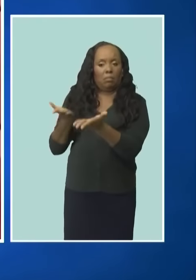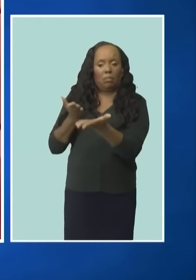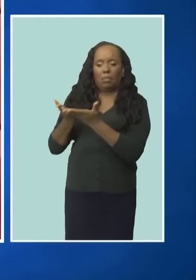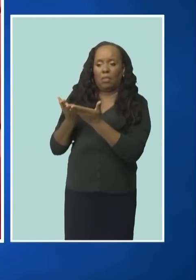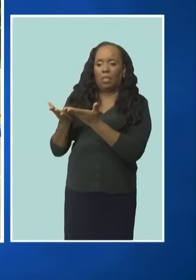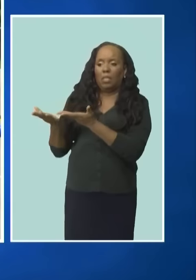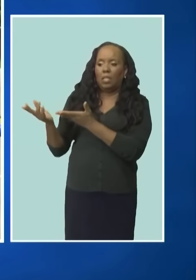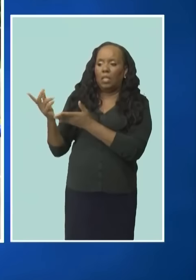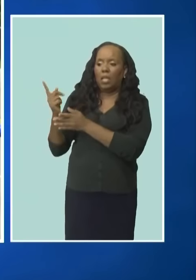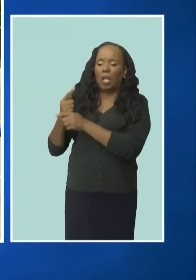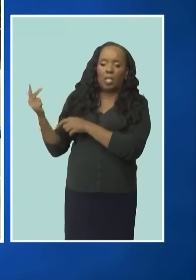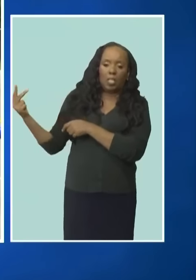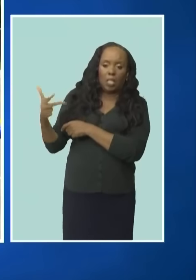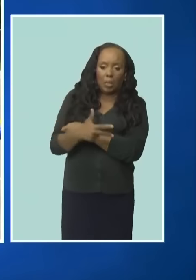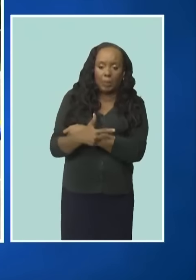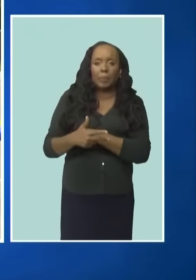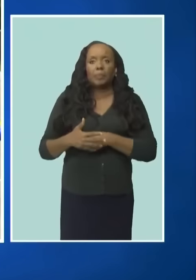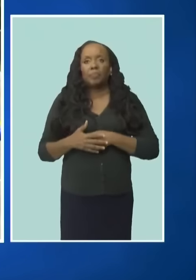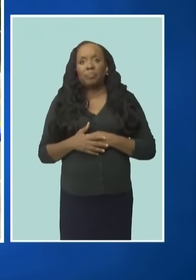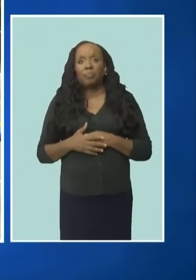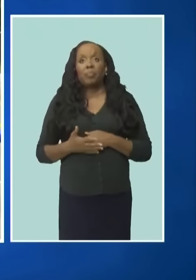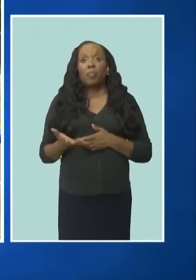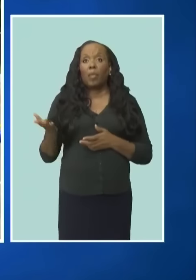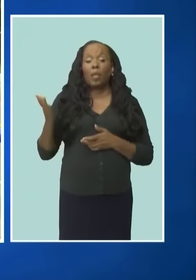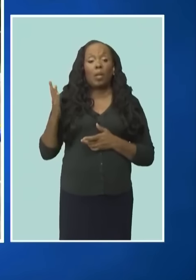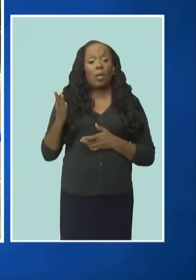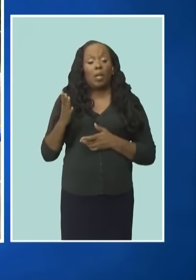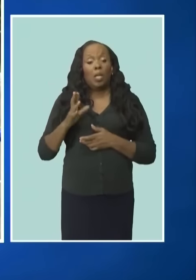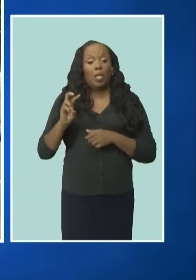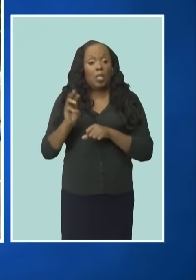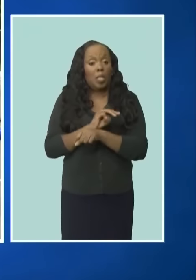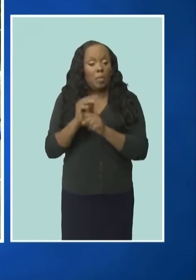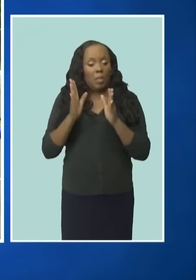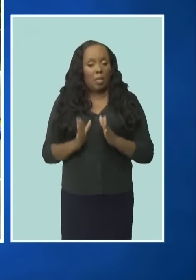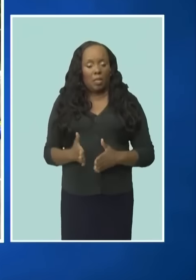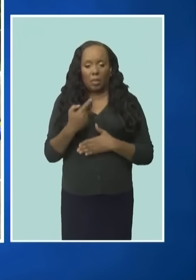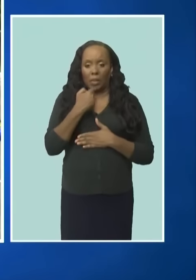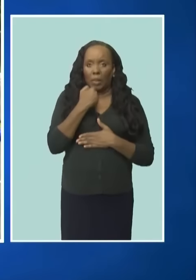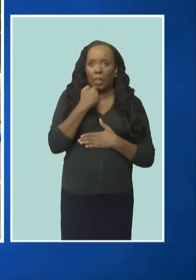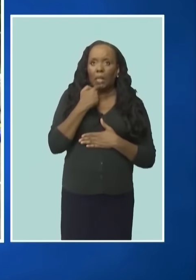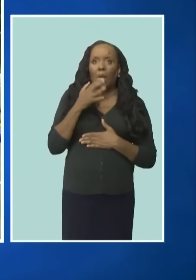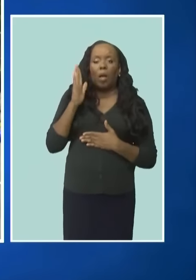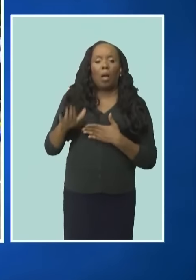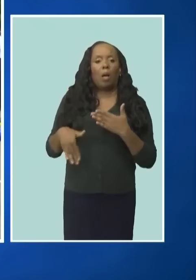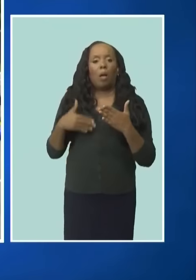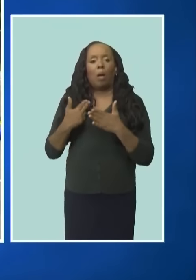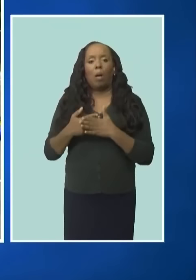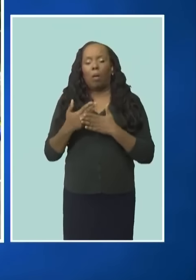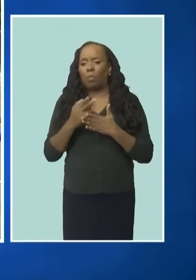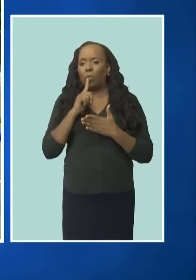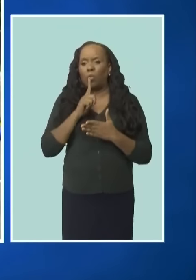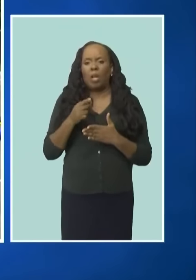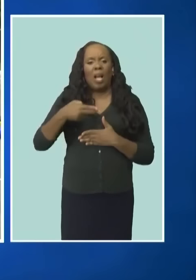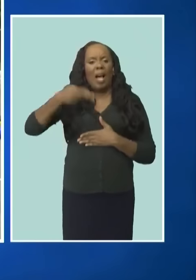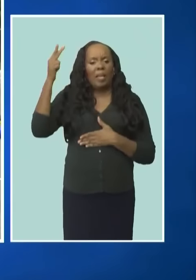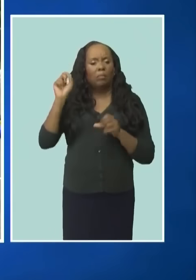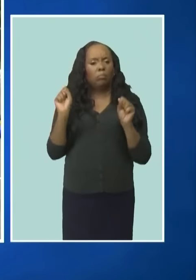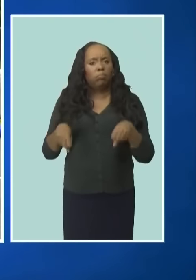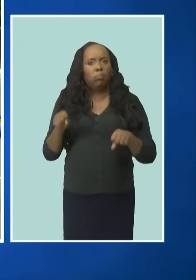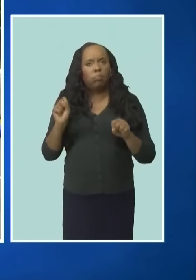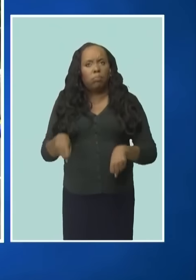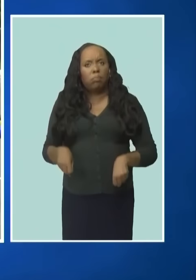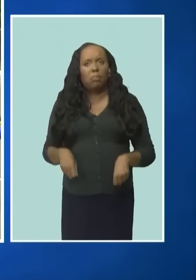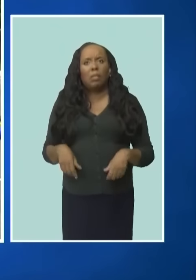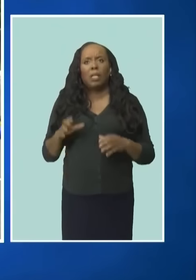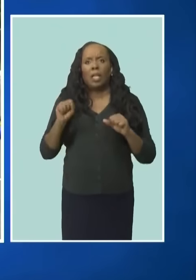layer of flood mitigation capacity. According to Minister Abrams, these high-capacity units can clear floodwaters